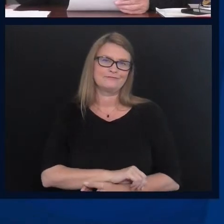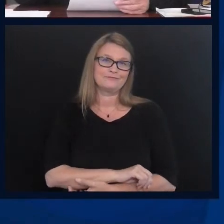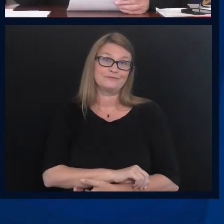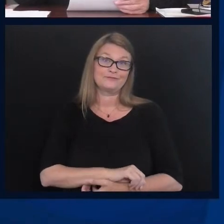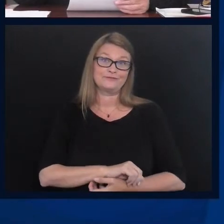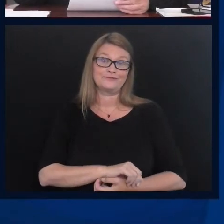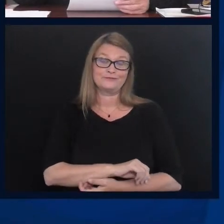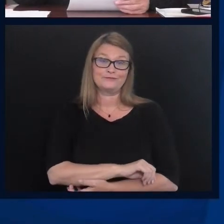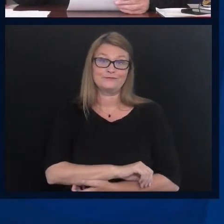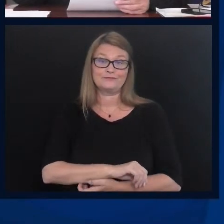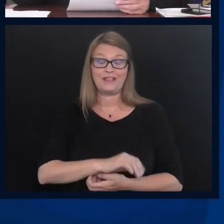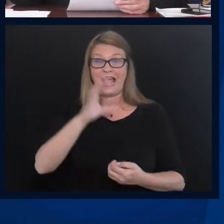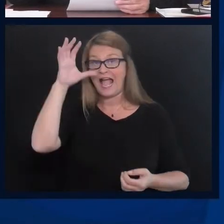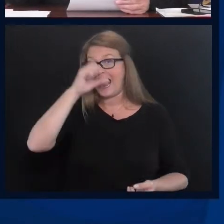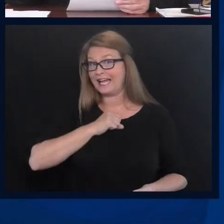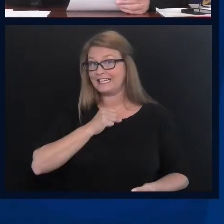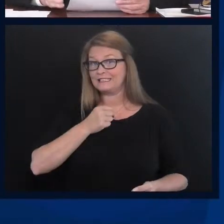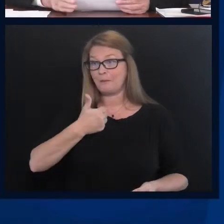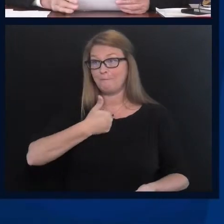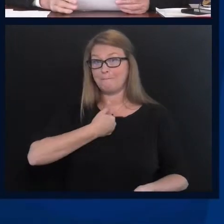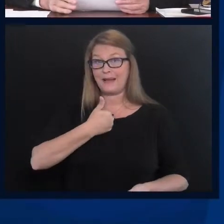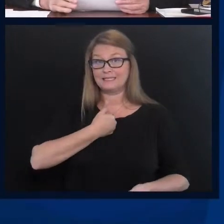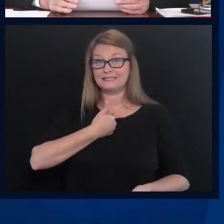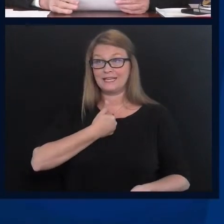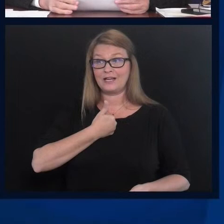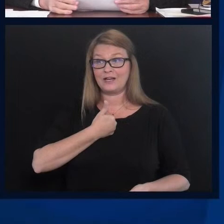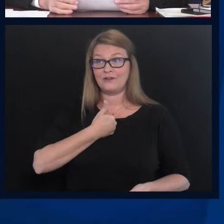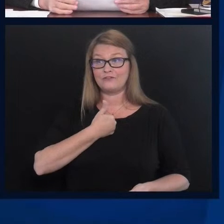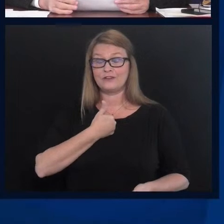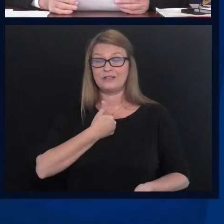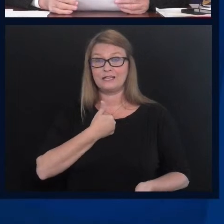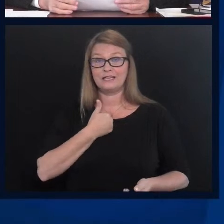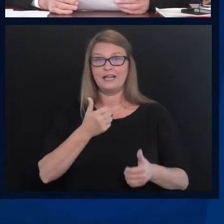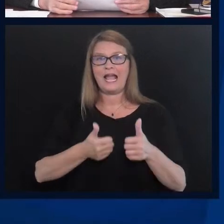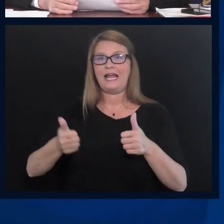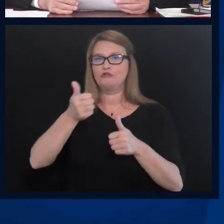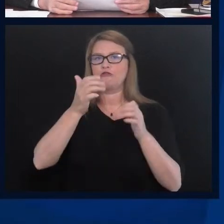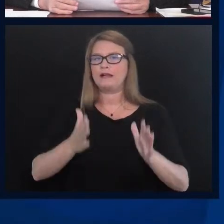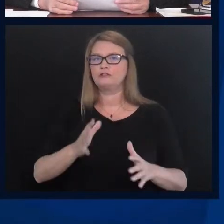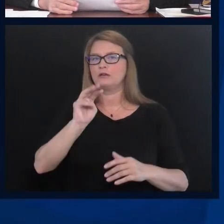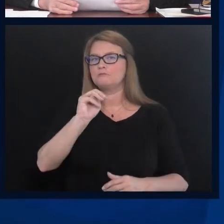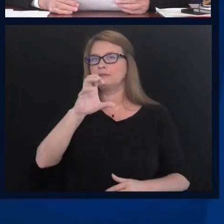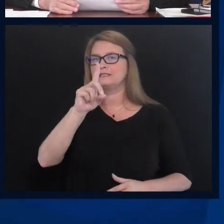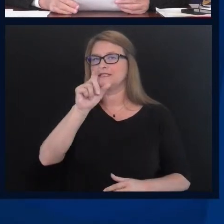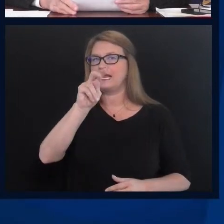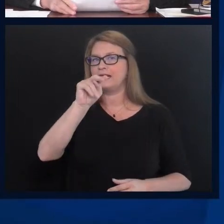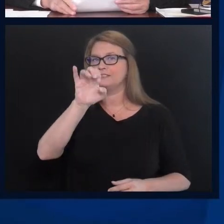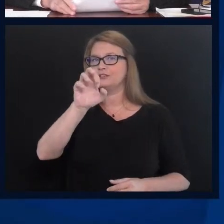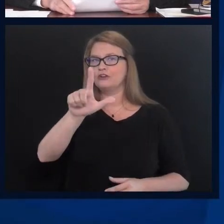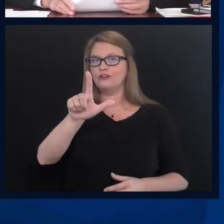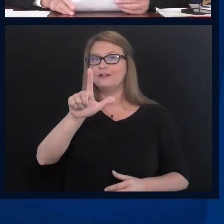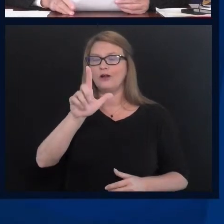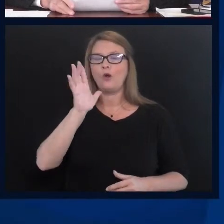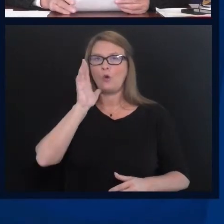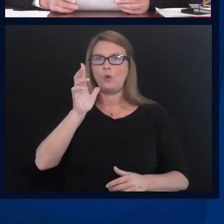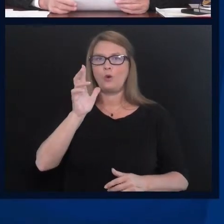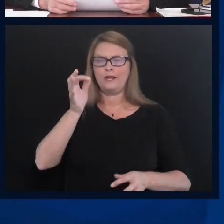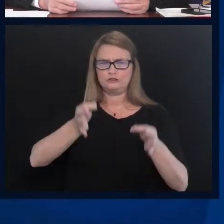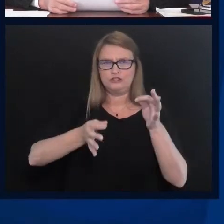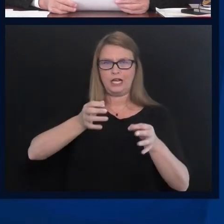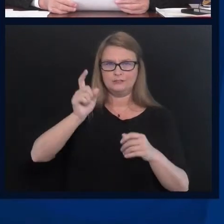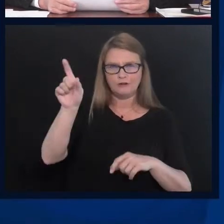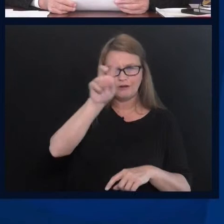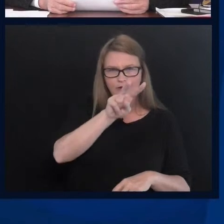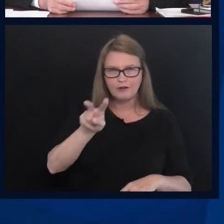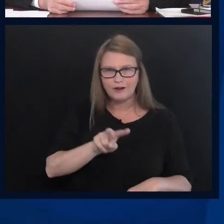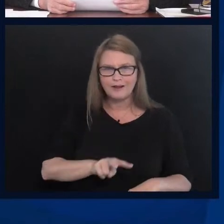I guess it says myself and Director McDaniel will be judging the entries and awarding